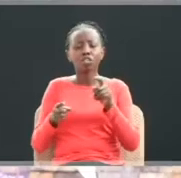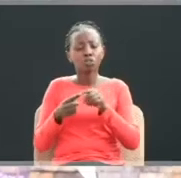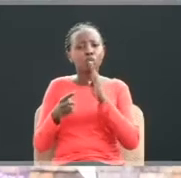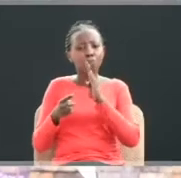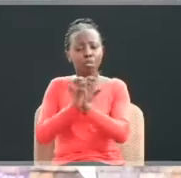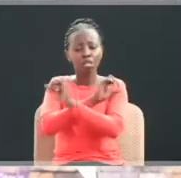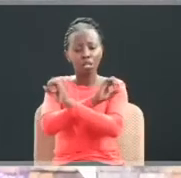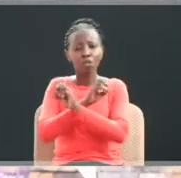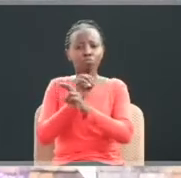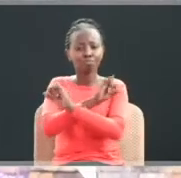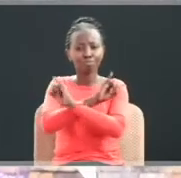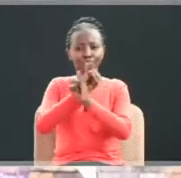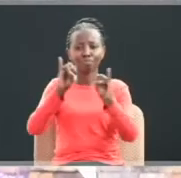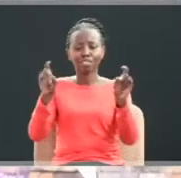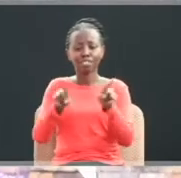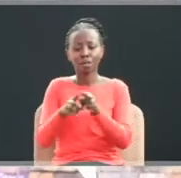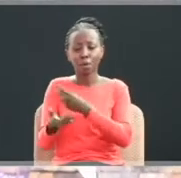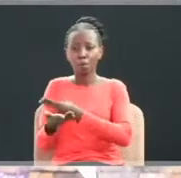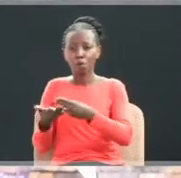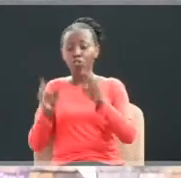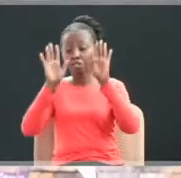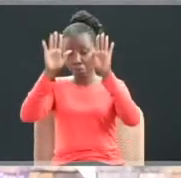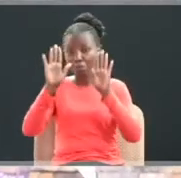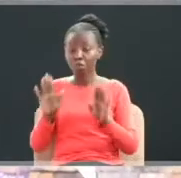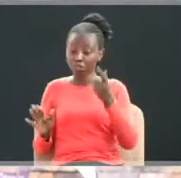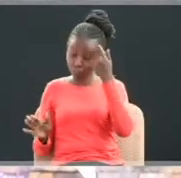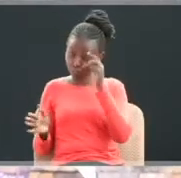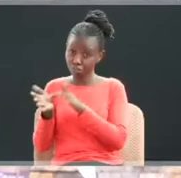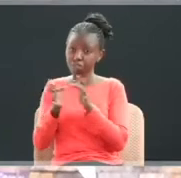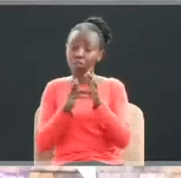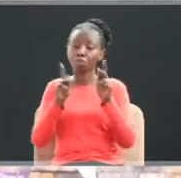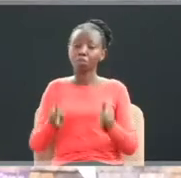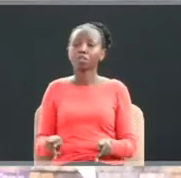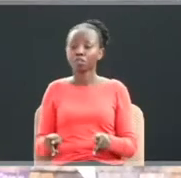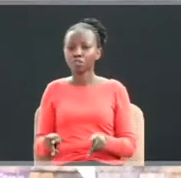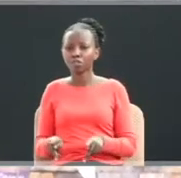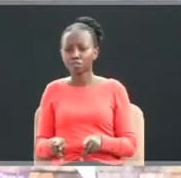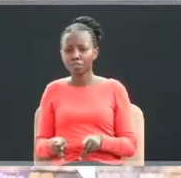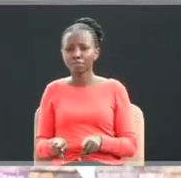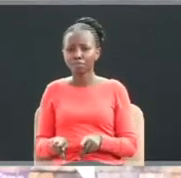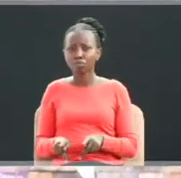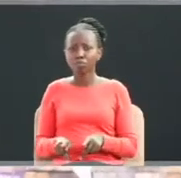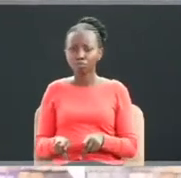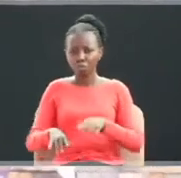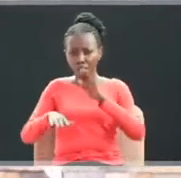God, which is very, very critical for us. Sound judgment. Sound judgment means to